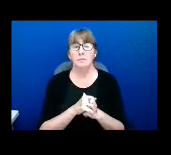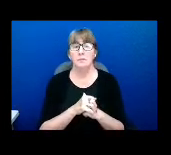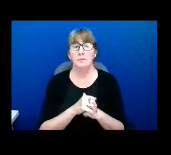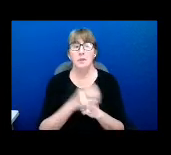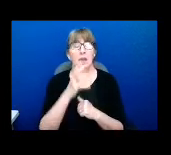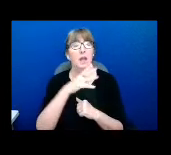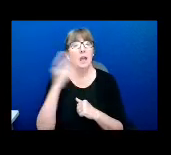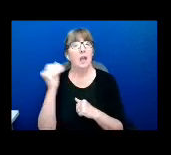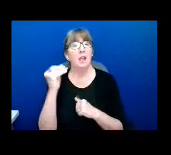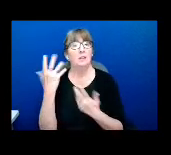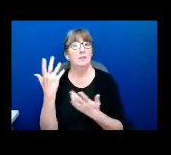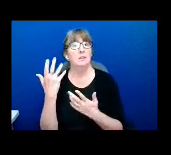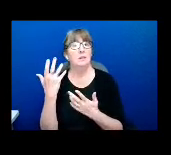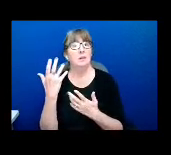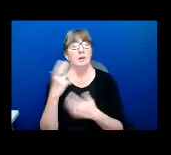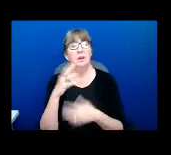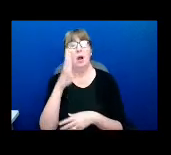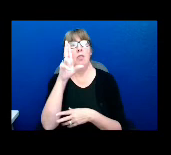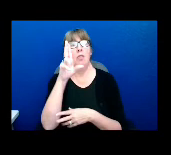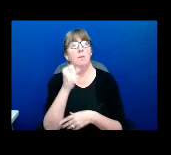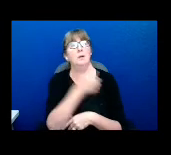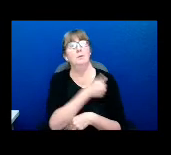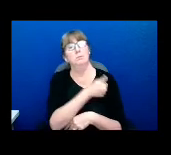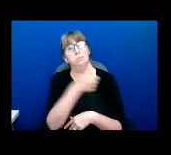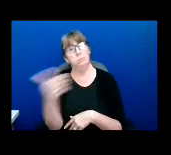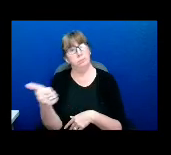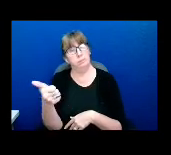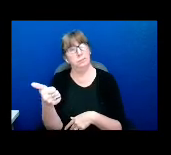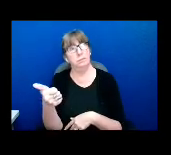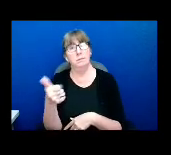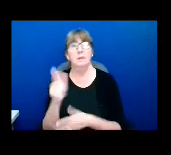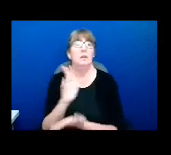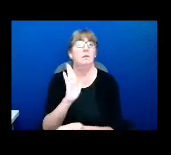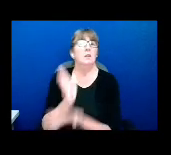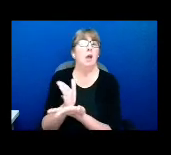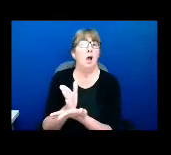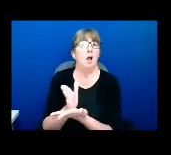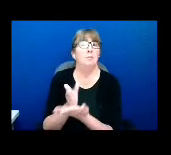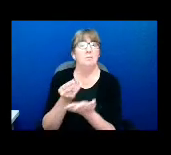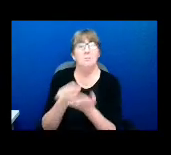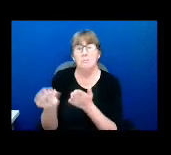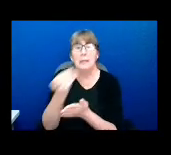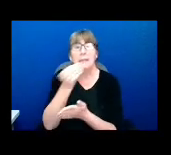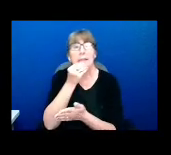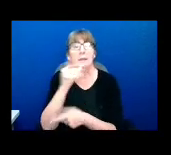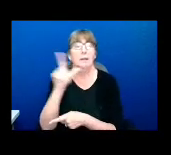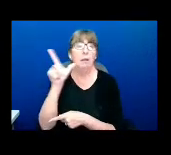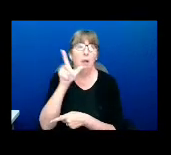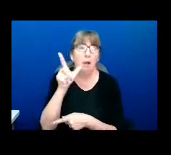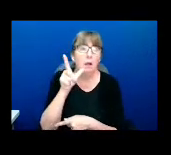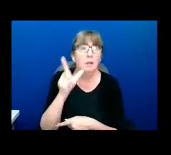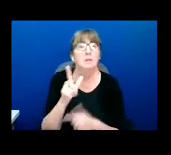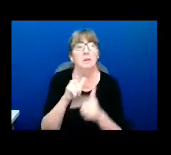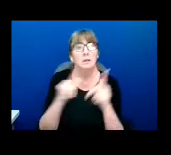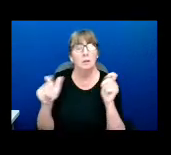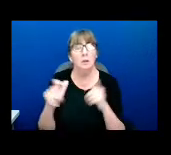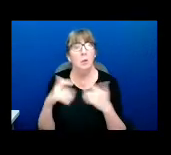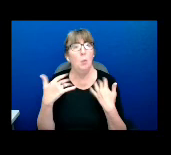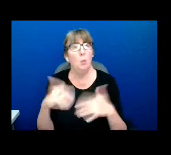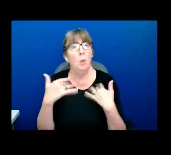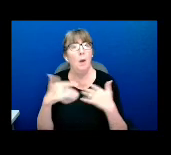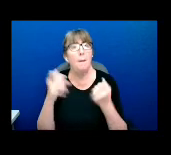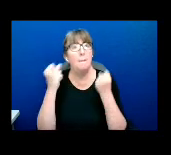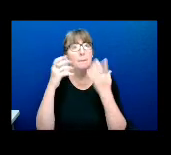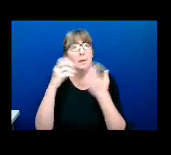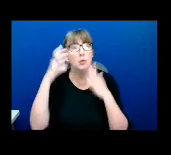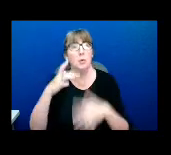on the bus ride back, they'll stop and grab them a bite to eat at lunch. You would be amazed at how many students have